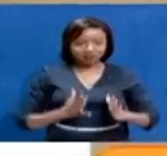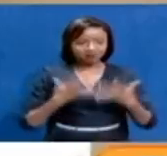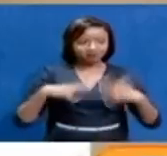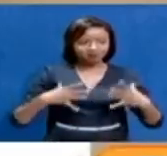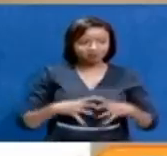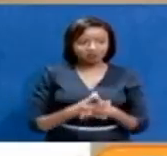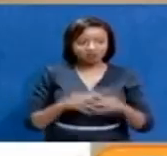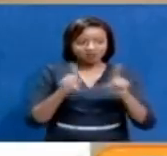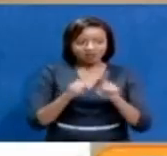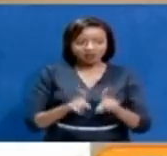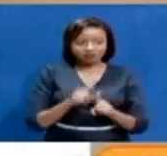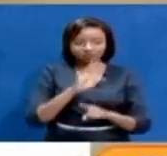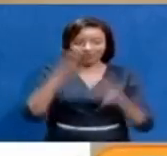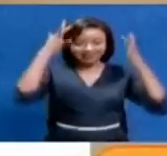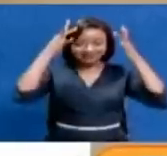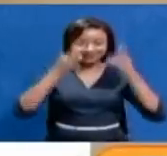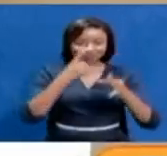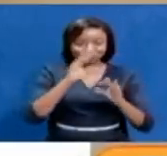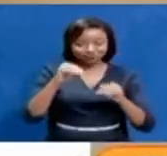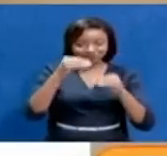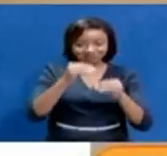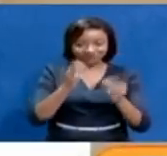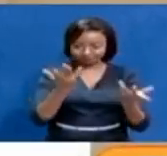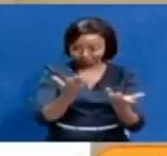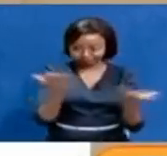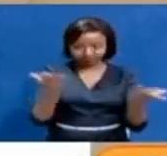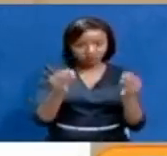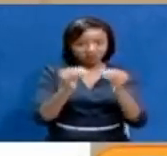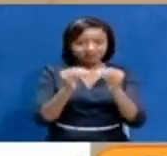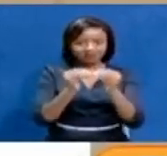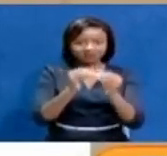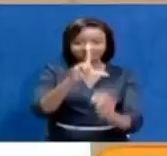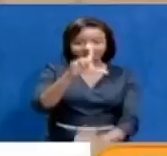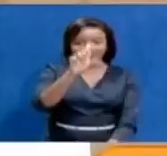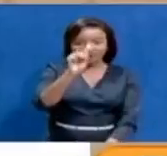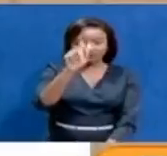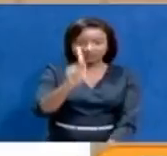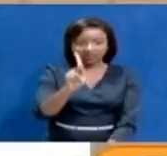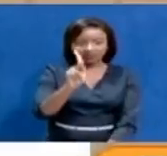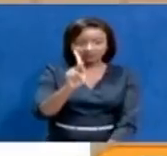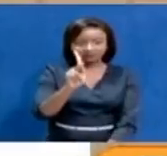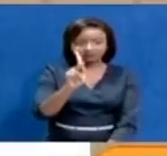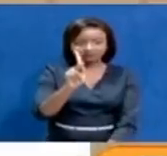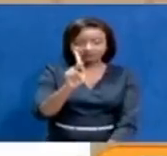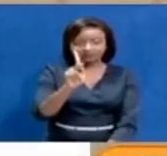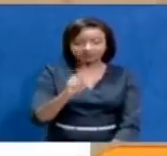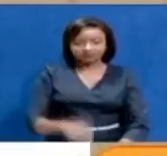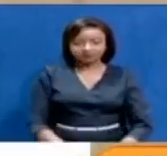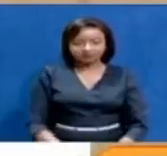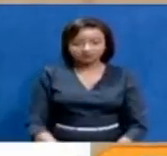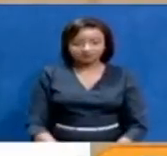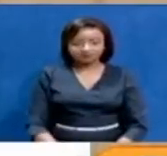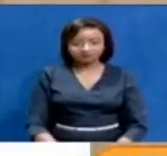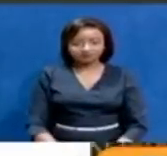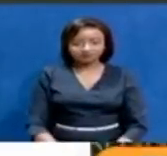Kenya now lies with the decision of the Ordinary General Meeting of the LSK, slated for the 23rd